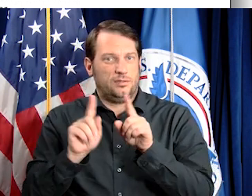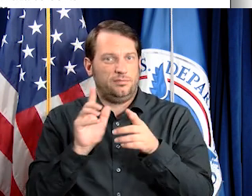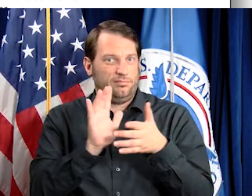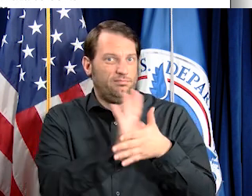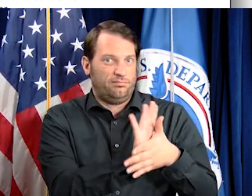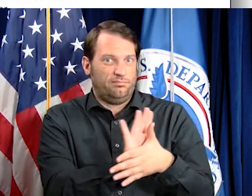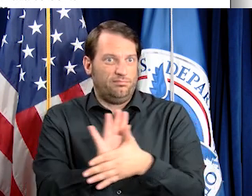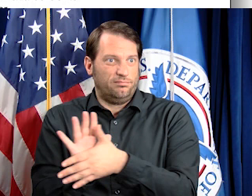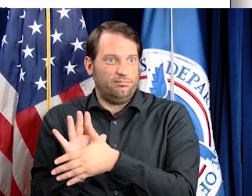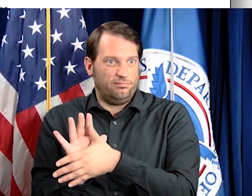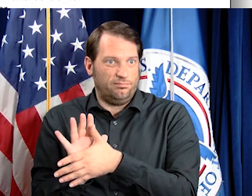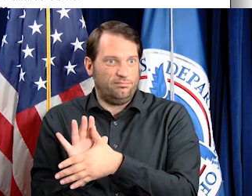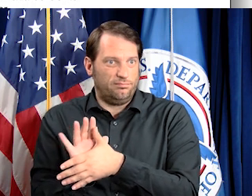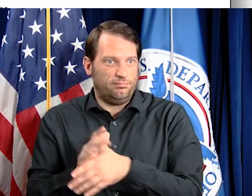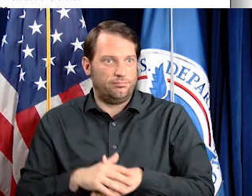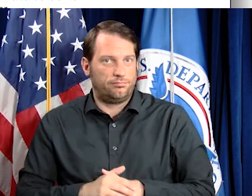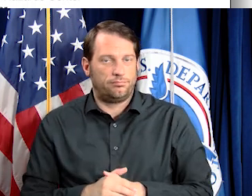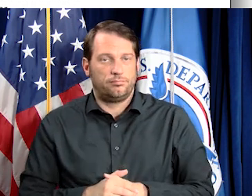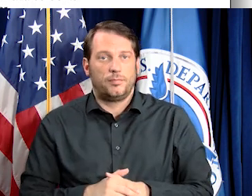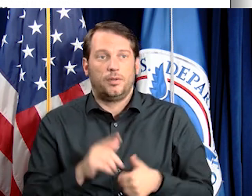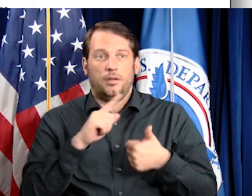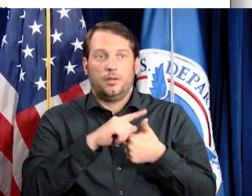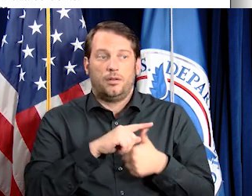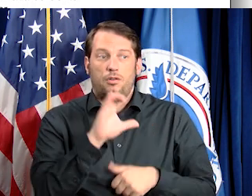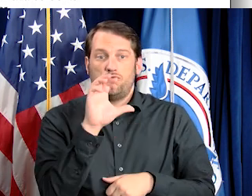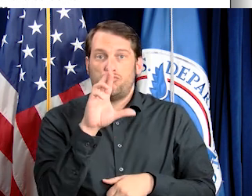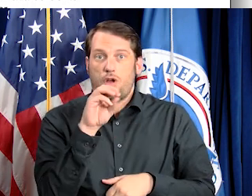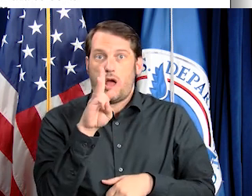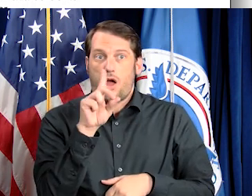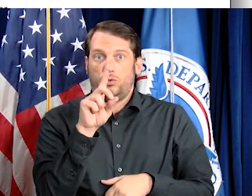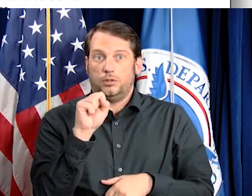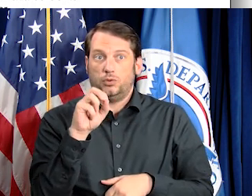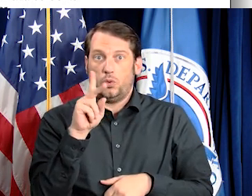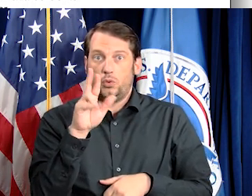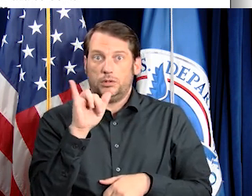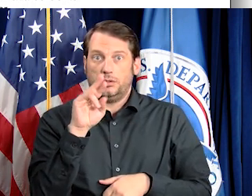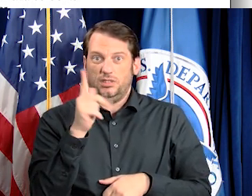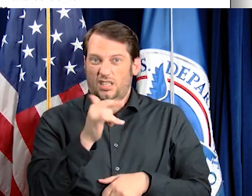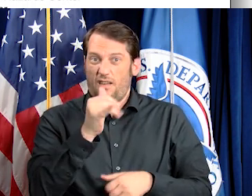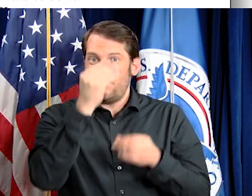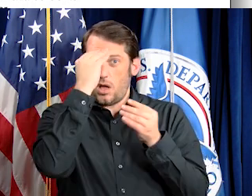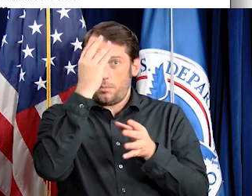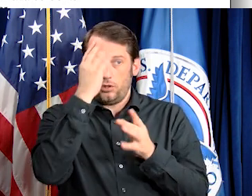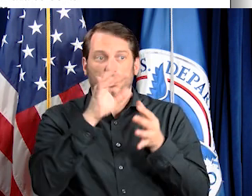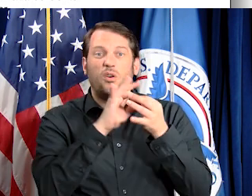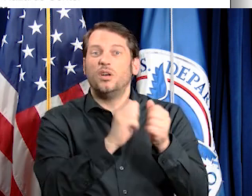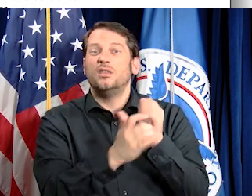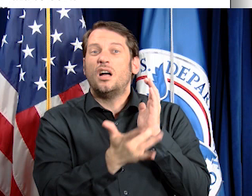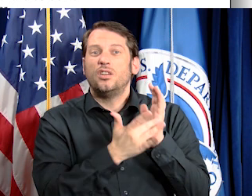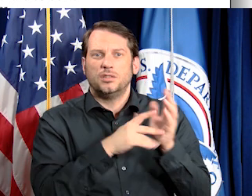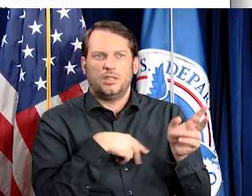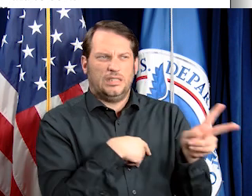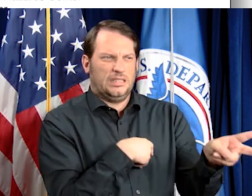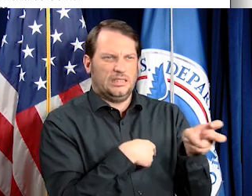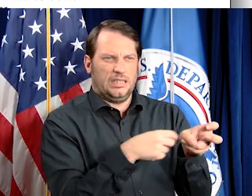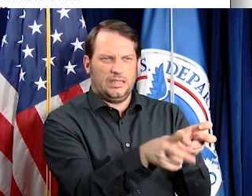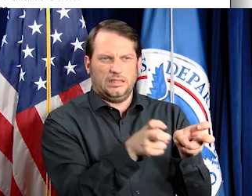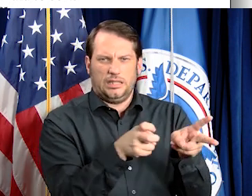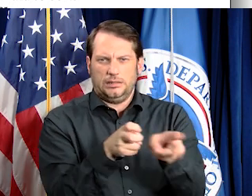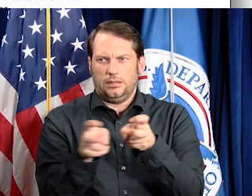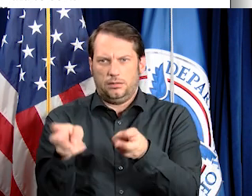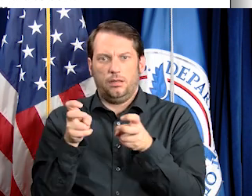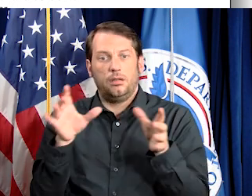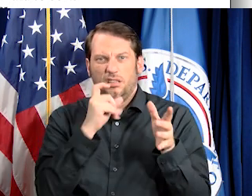buzzword, but we were anticipating that use of information communication technology and public participation in